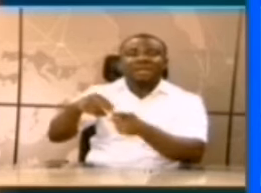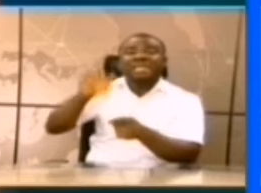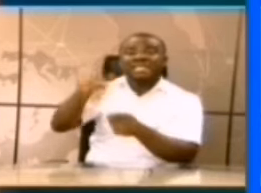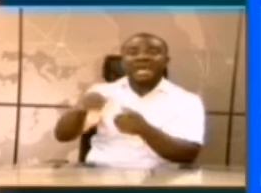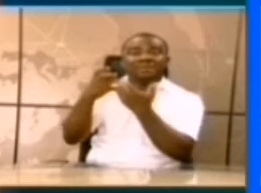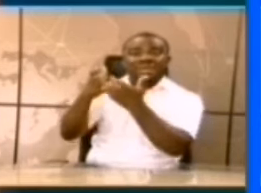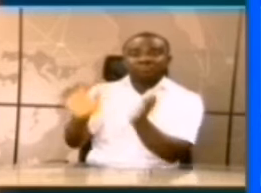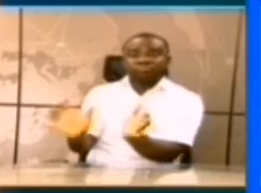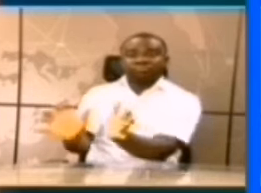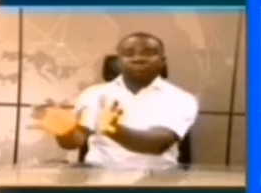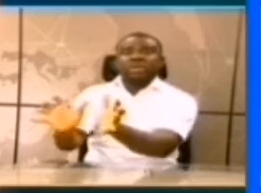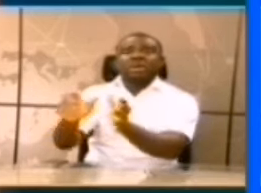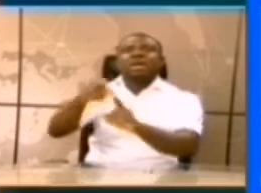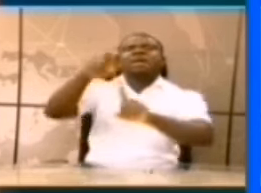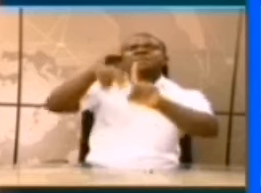Ha?